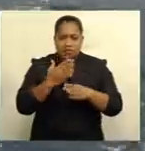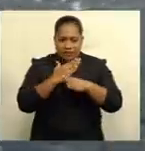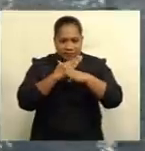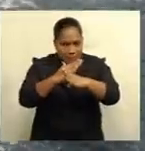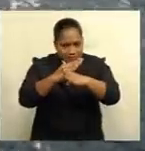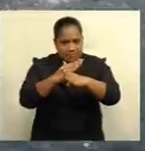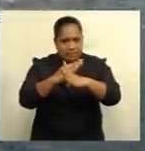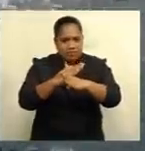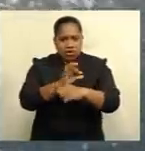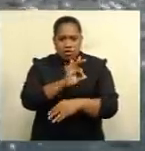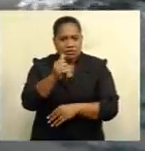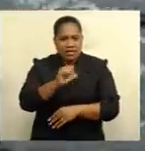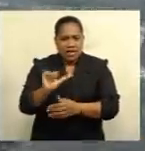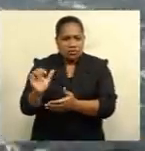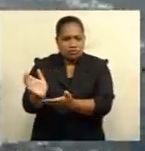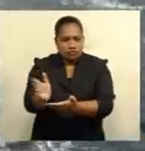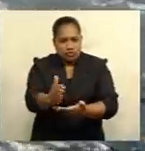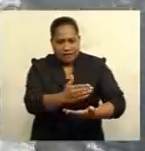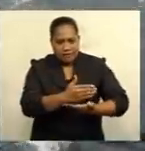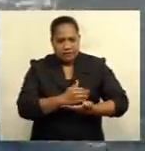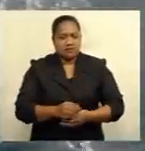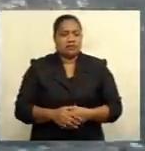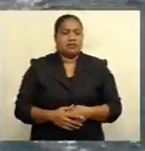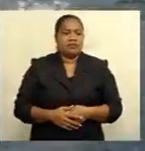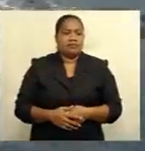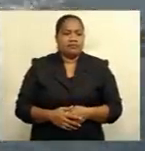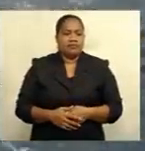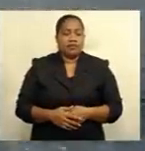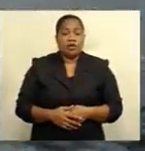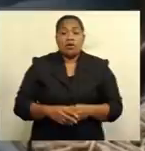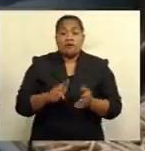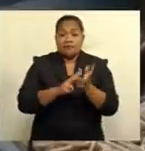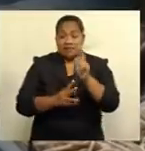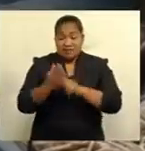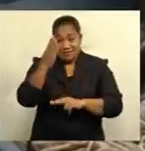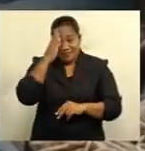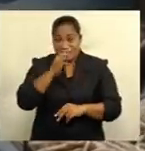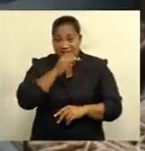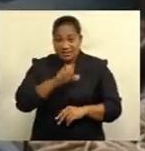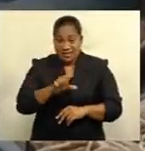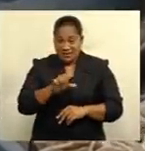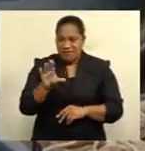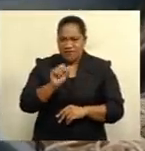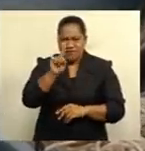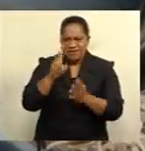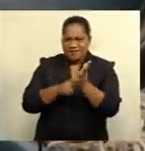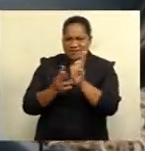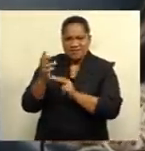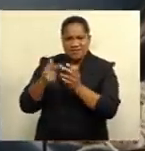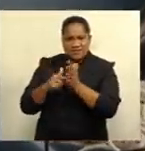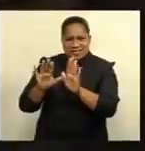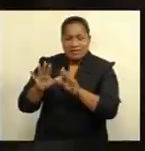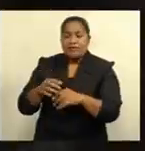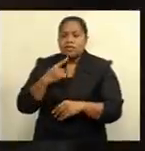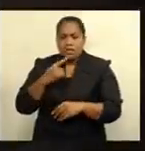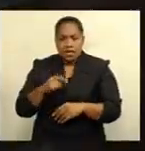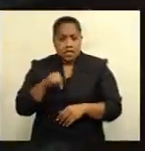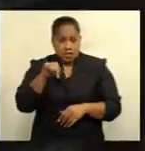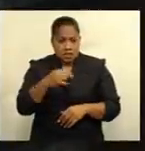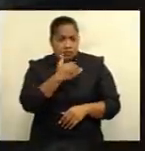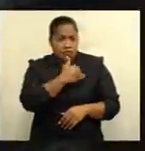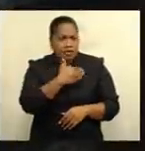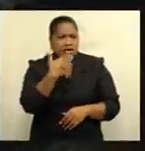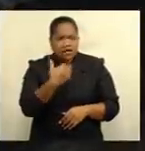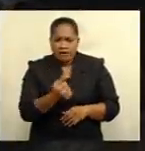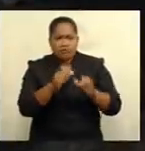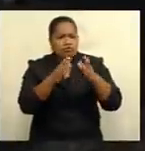existence. Turangani Koro o Fudi Vanua Verata, Level Timbua says early Tuesday morning villagers caught a group of men fishing